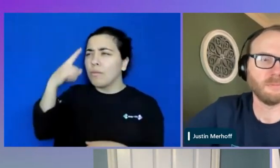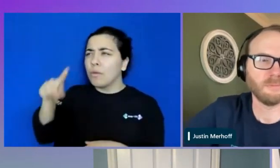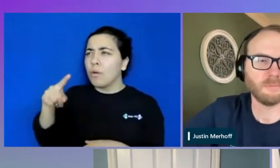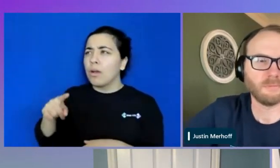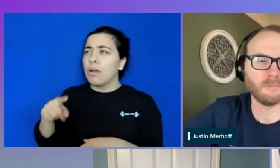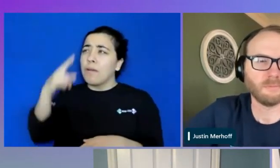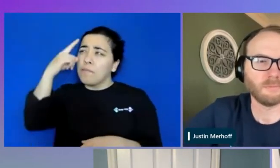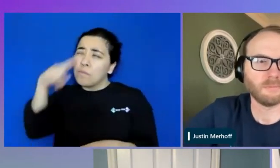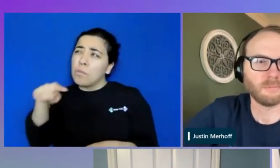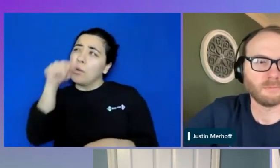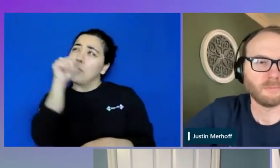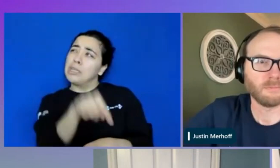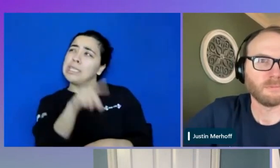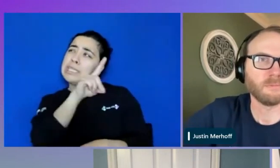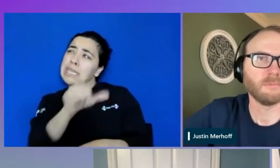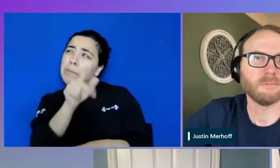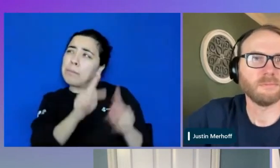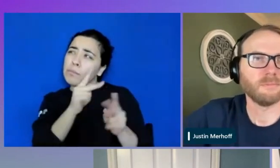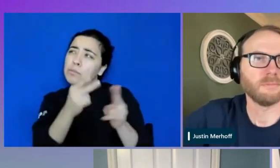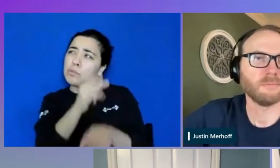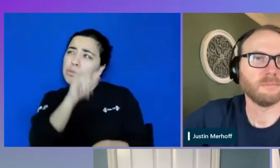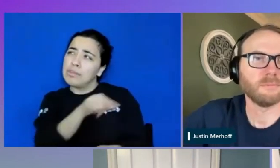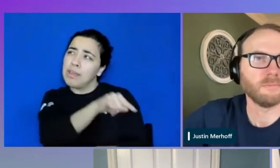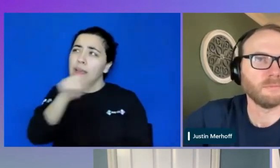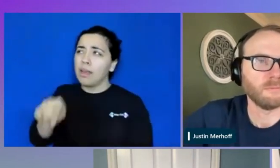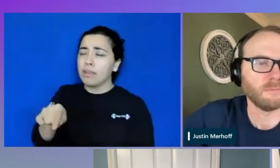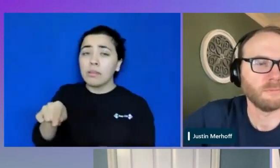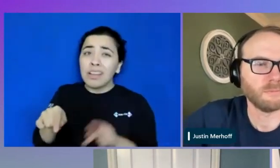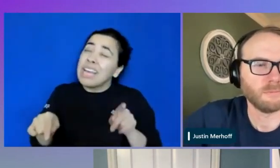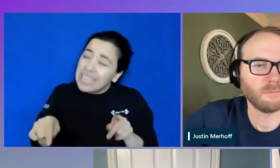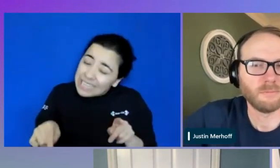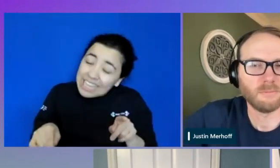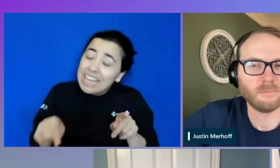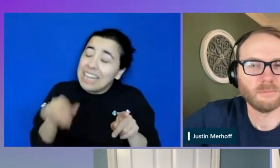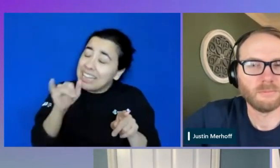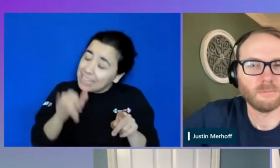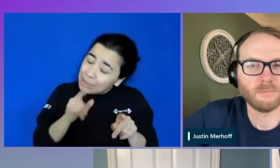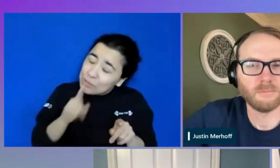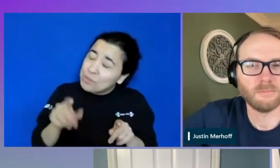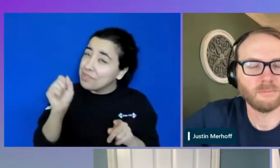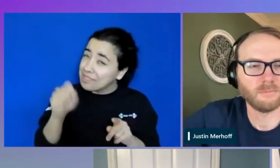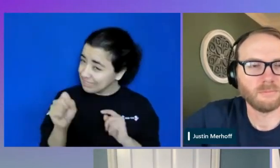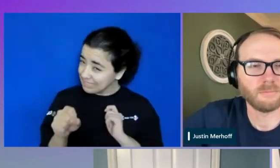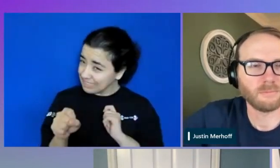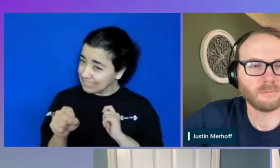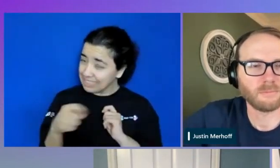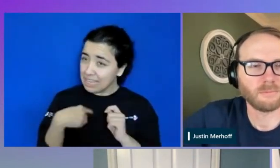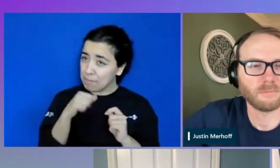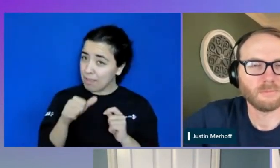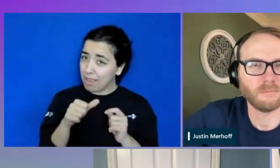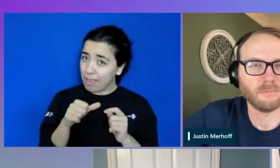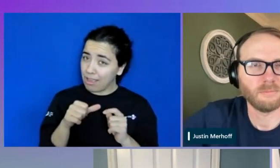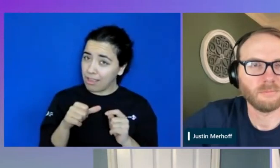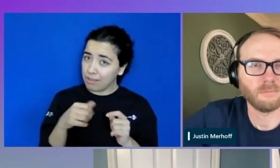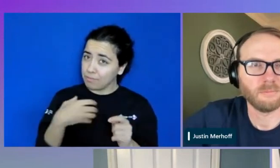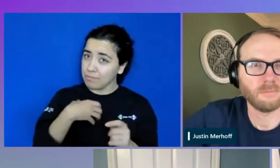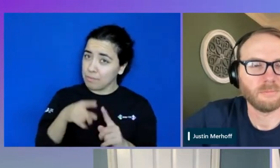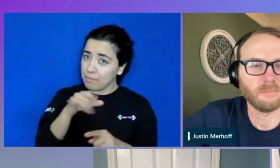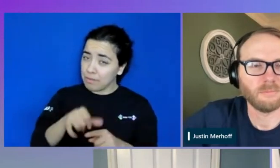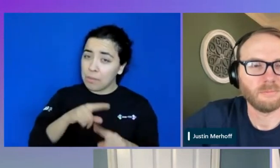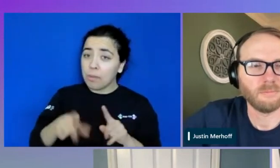can use it. And yeah, that is true. I'm not going to dispute that. But what we have found is when you make